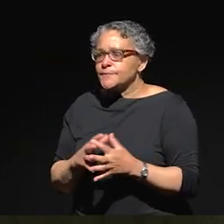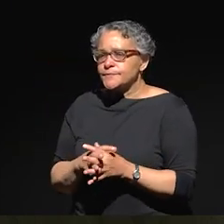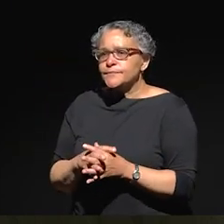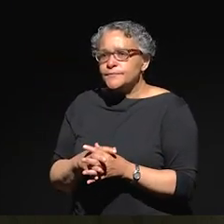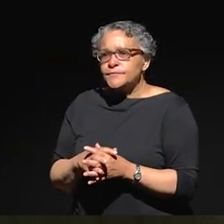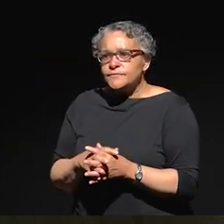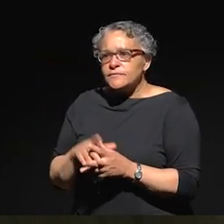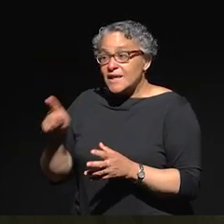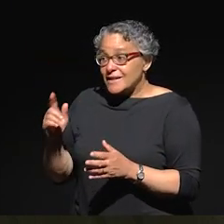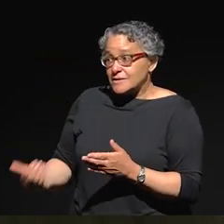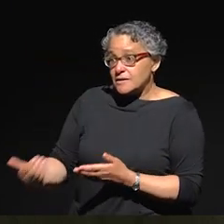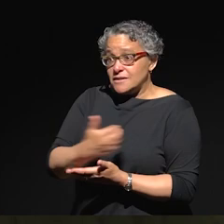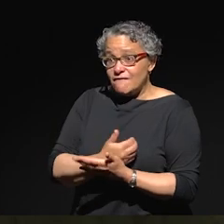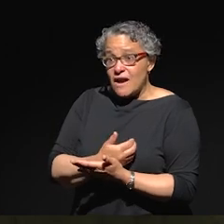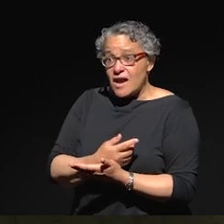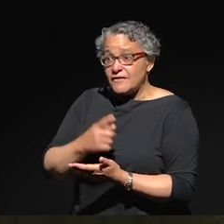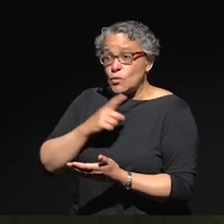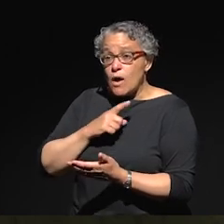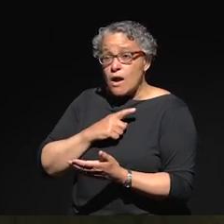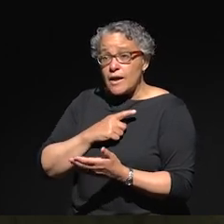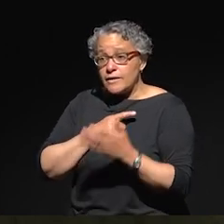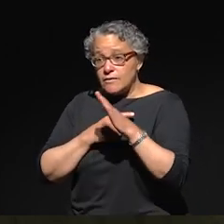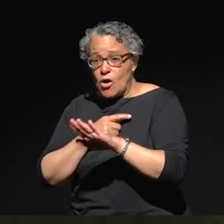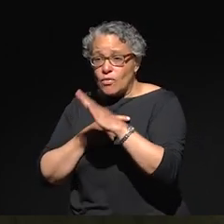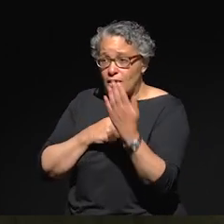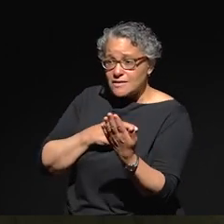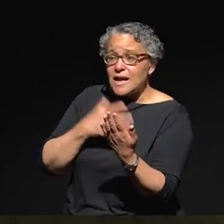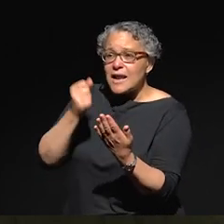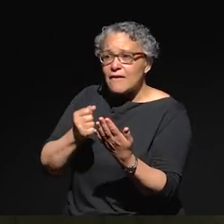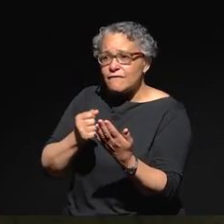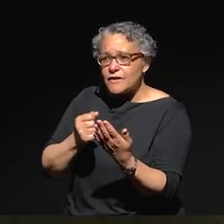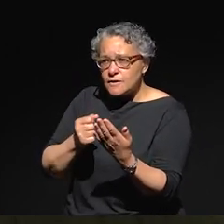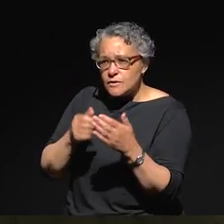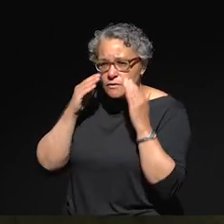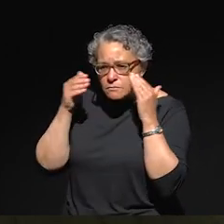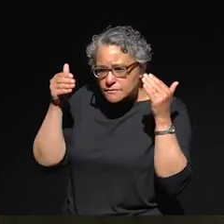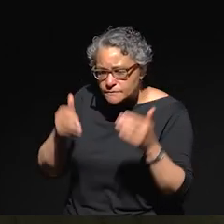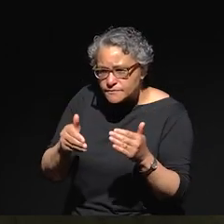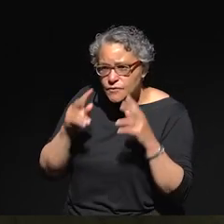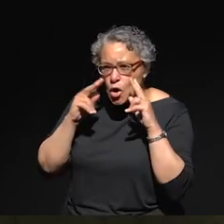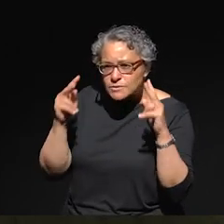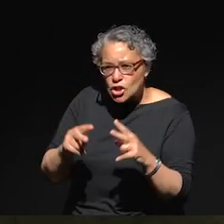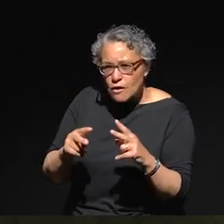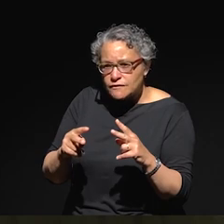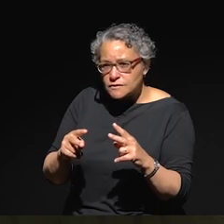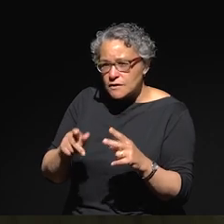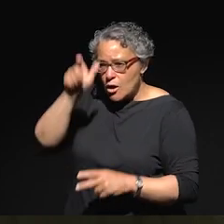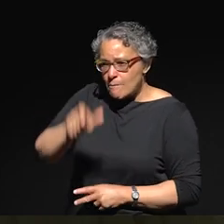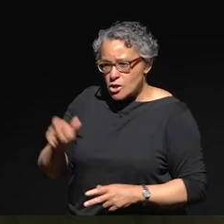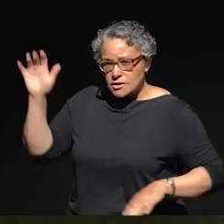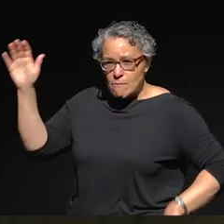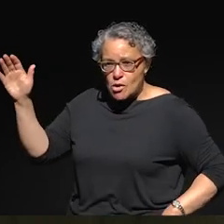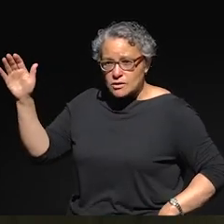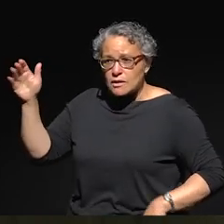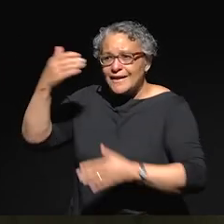And the reason this has survived is, of course, what's on the other side, which is a very closely observed study from the model in the studio of one of the